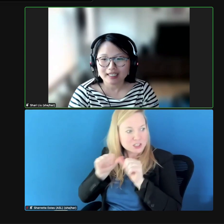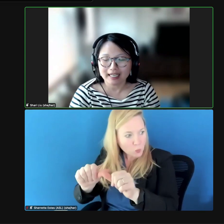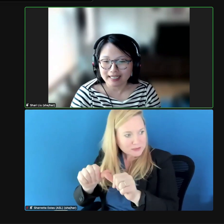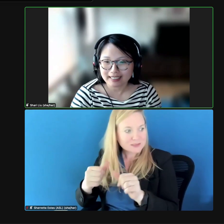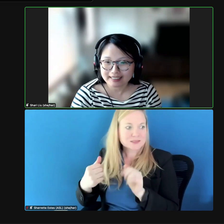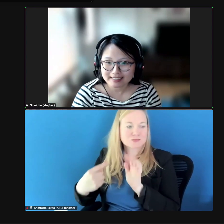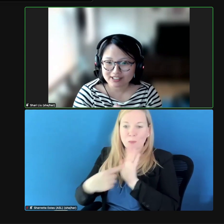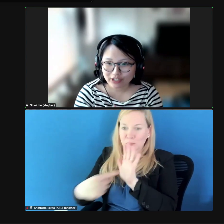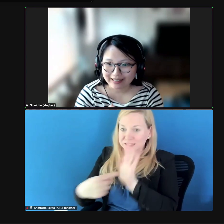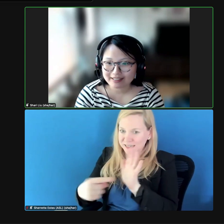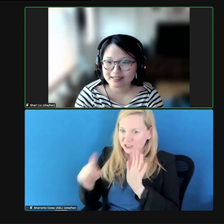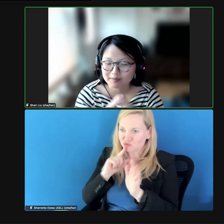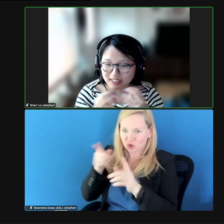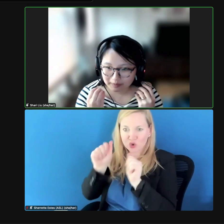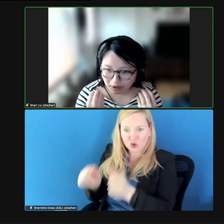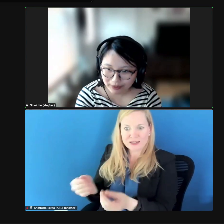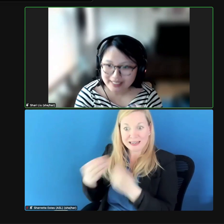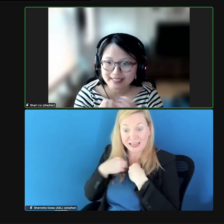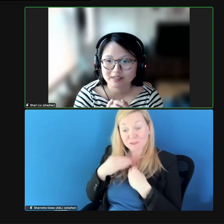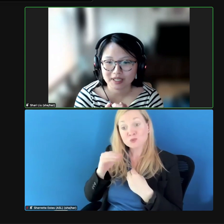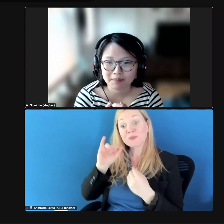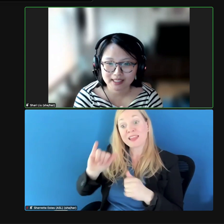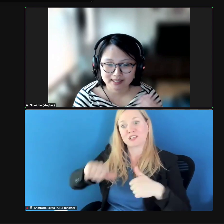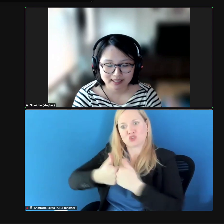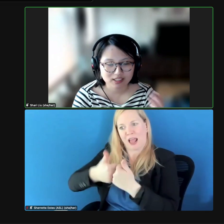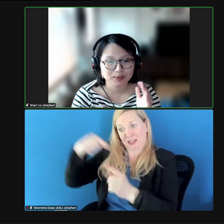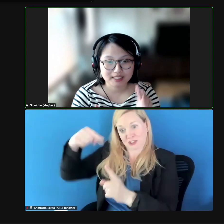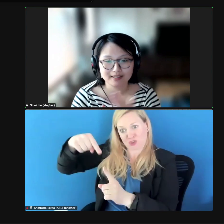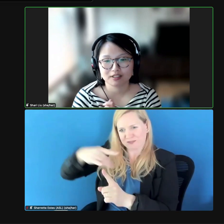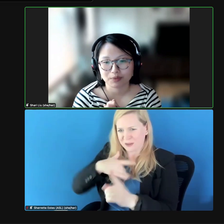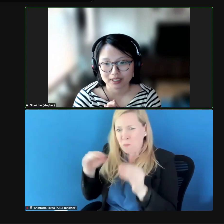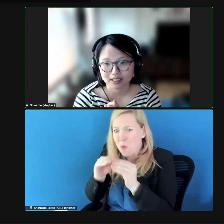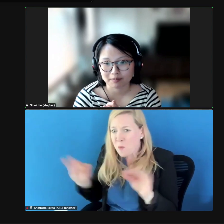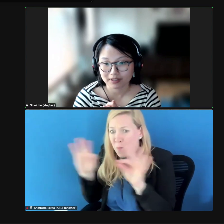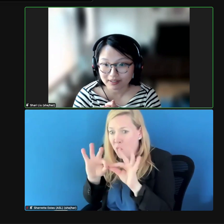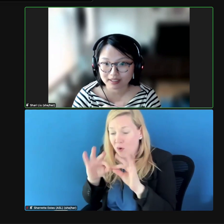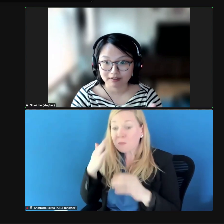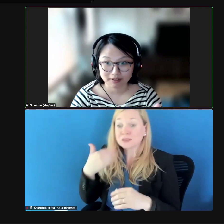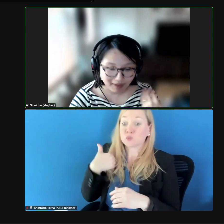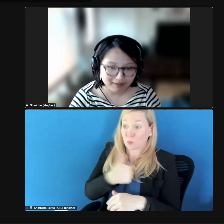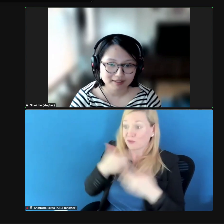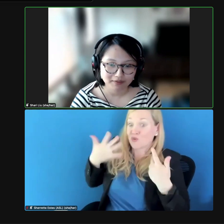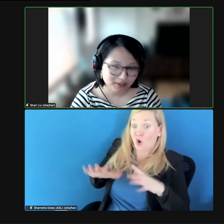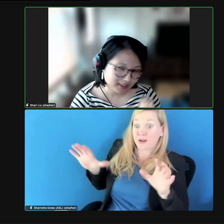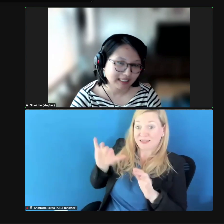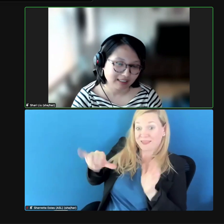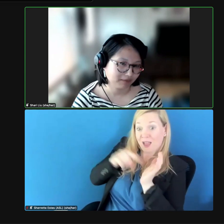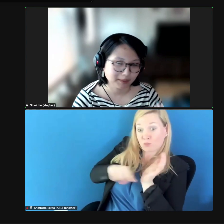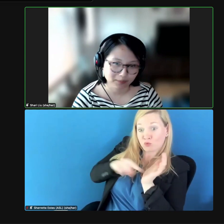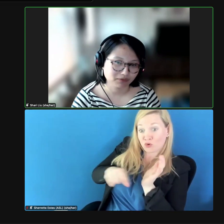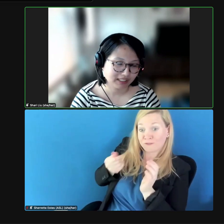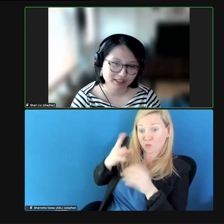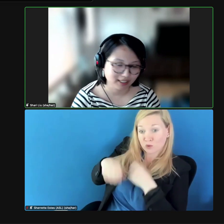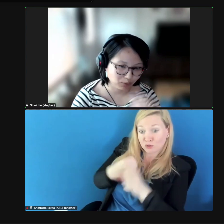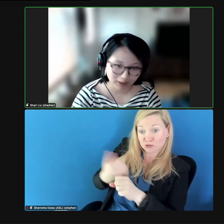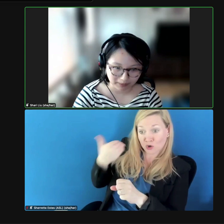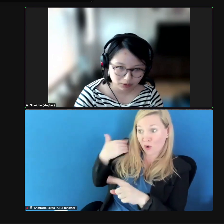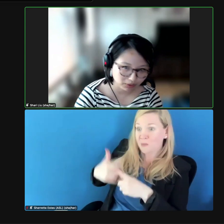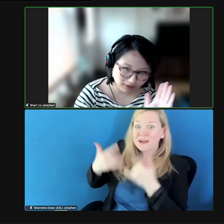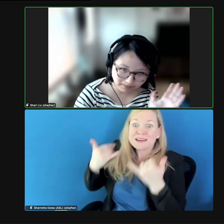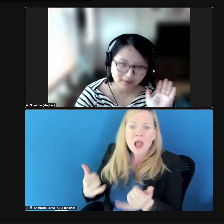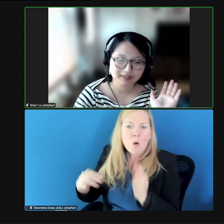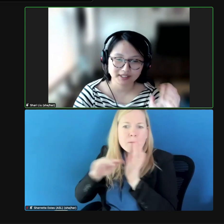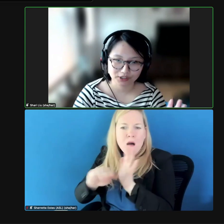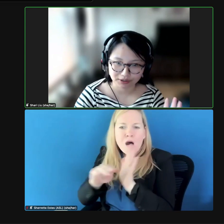offer. And this challenge seems even more pressing to me because since we did this work a couple of years ago, the models have just gotten way more rich and way